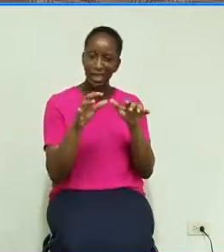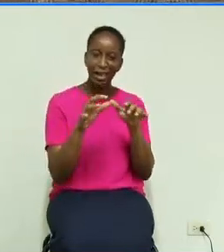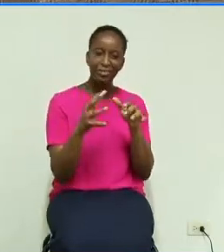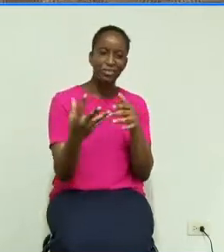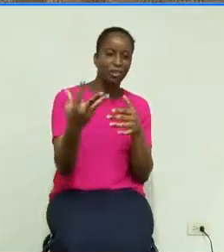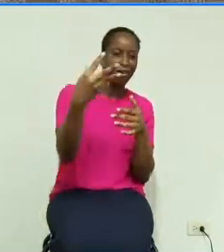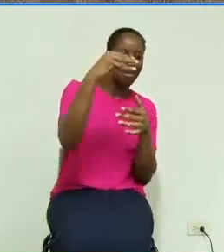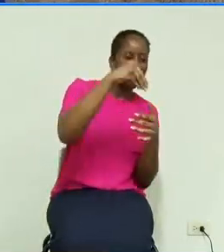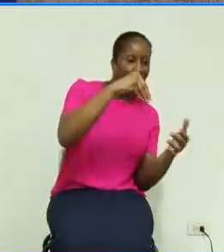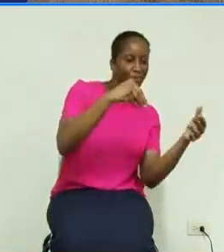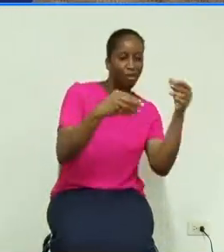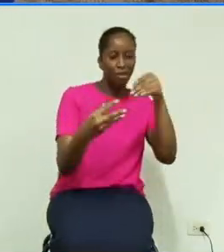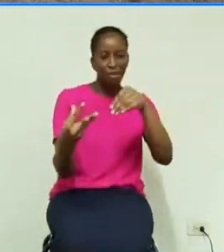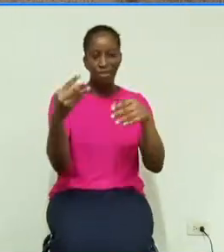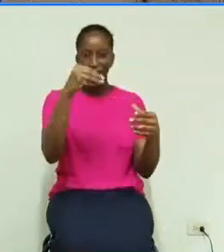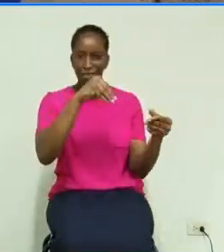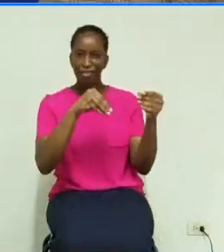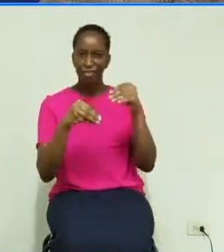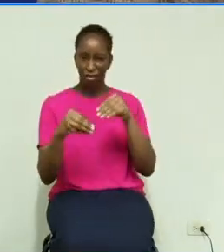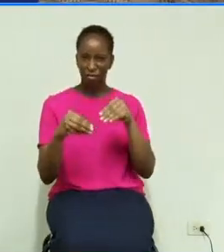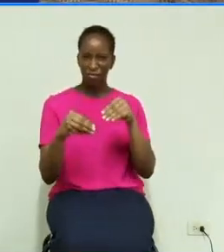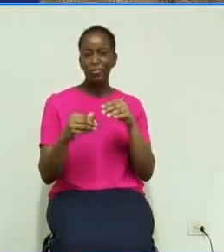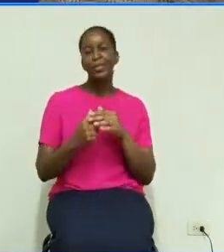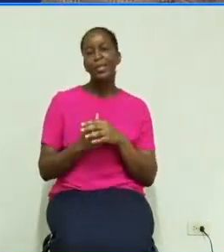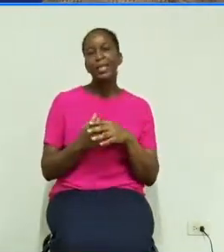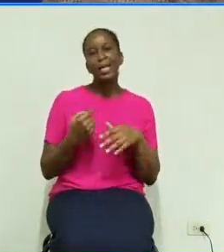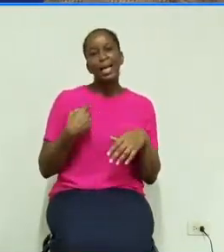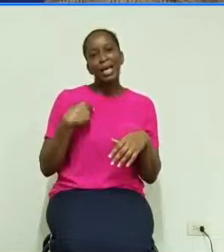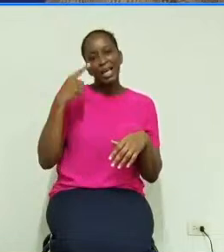appointed experts and elder